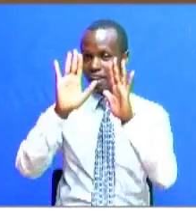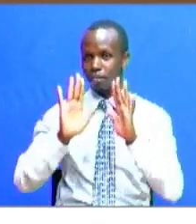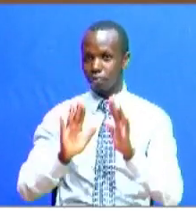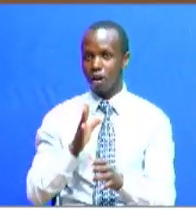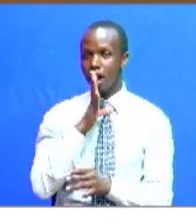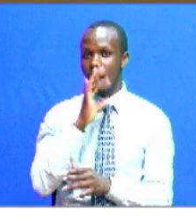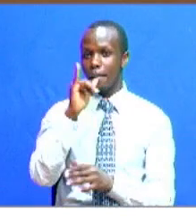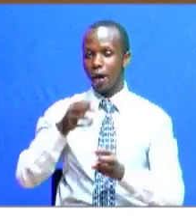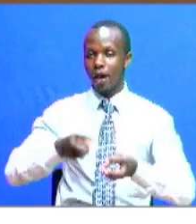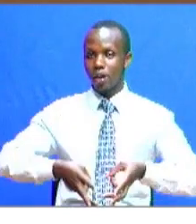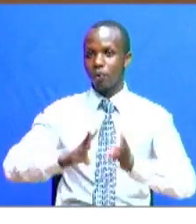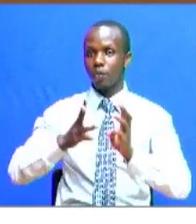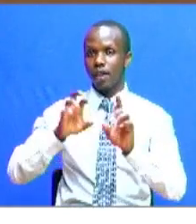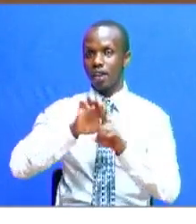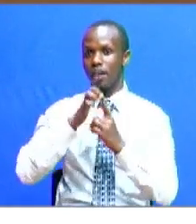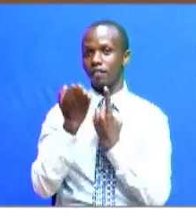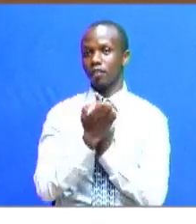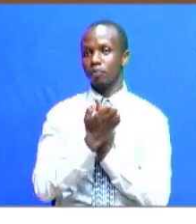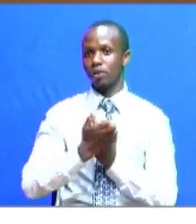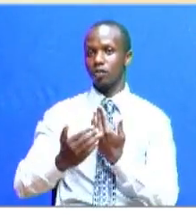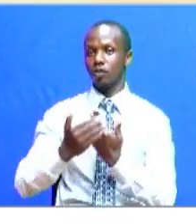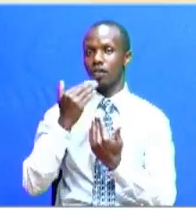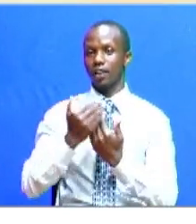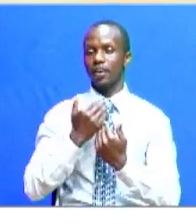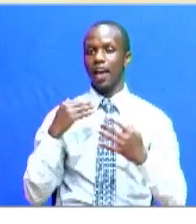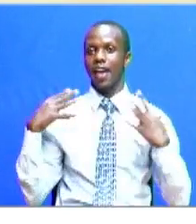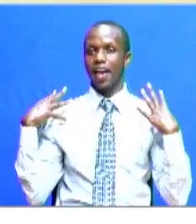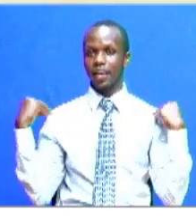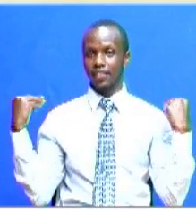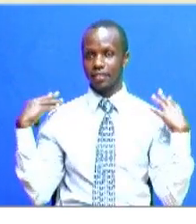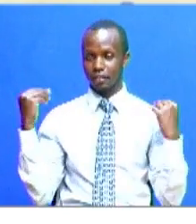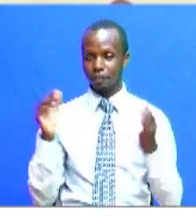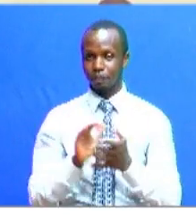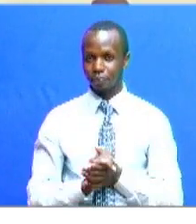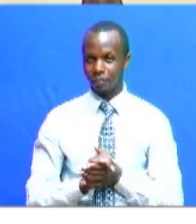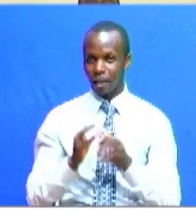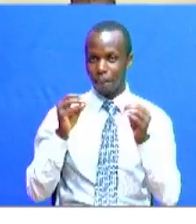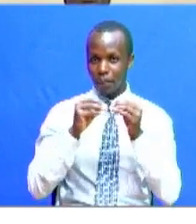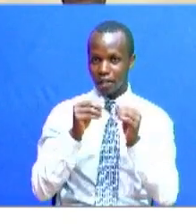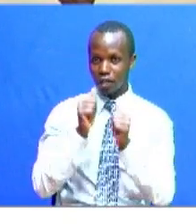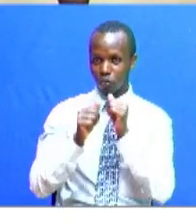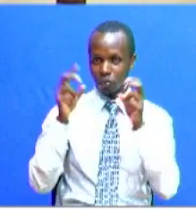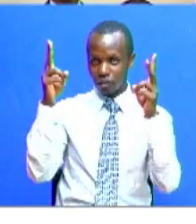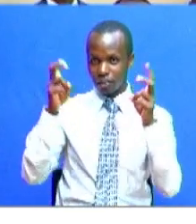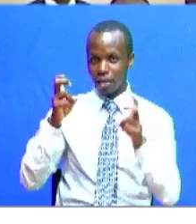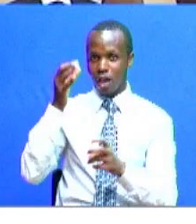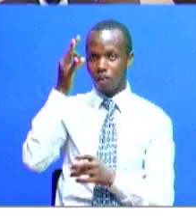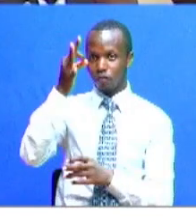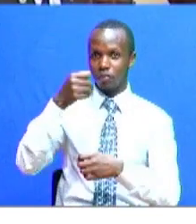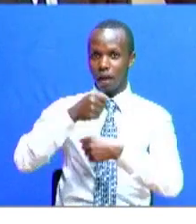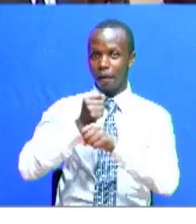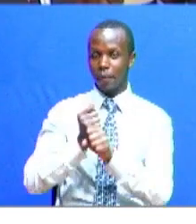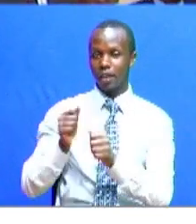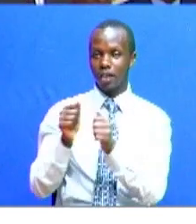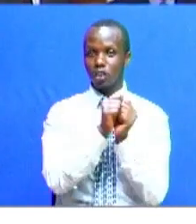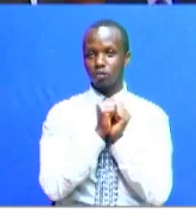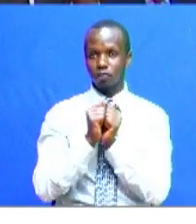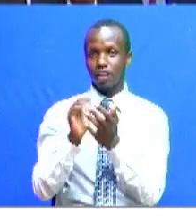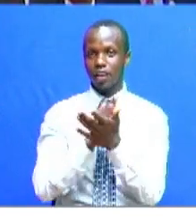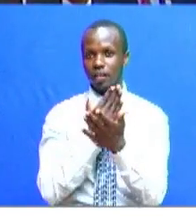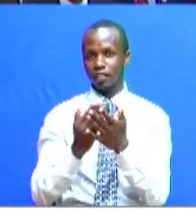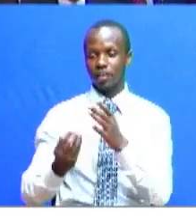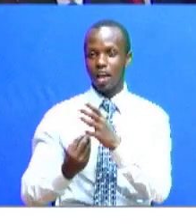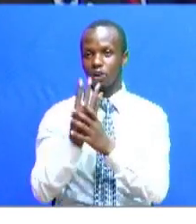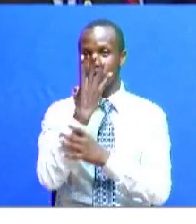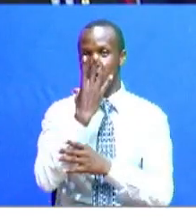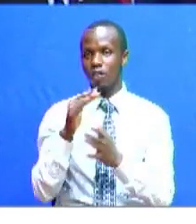of environmental sustainable practices. The summit, whose theme is The Future We Make Together, Shared Growth,